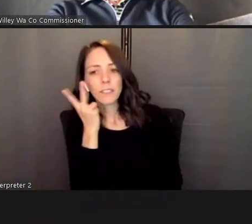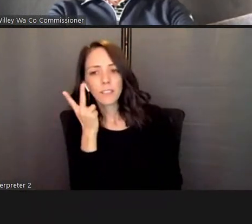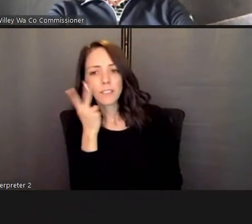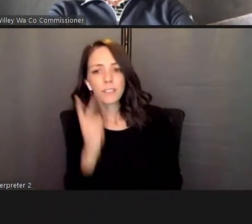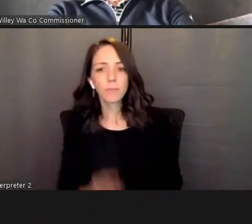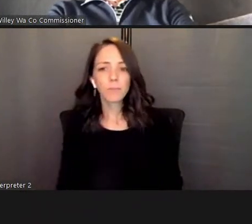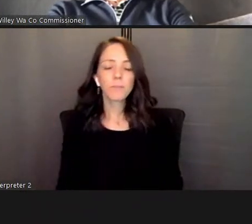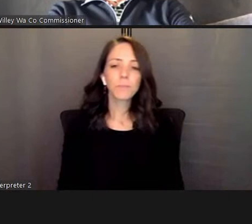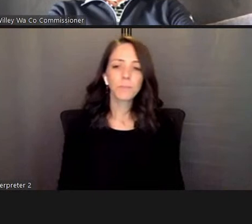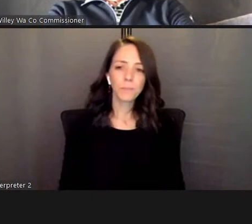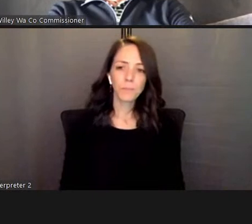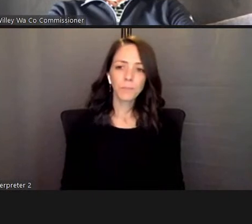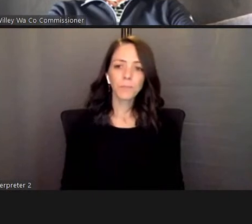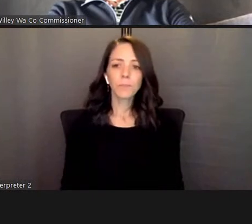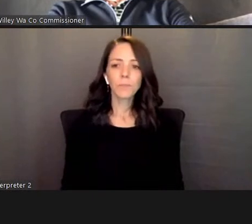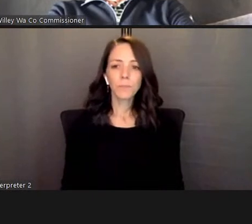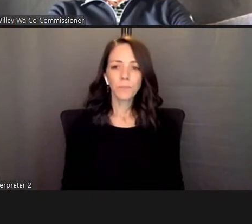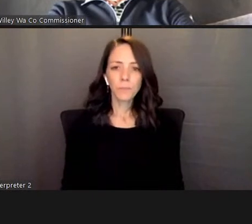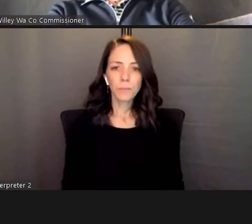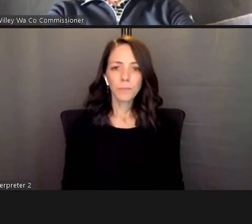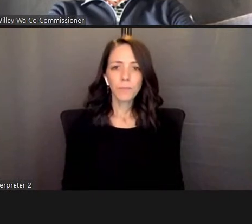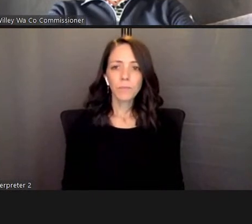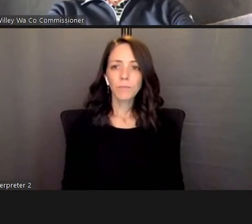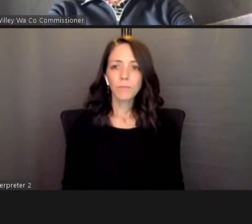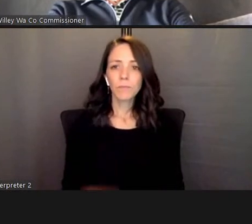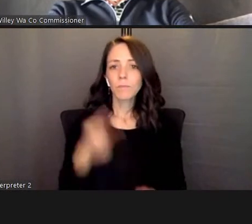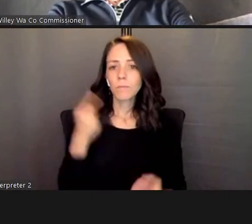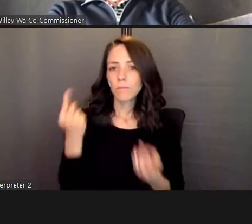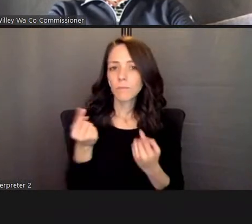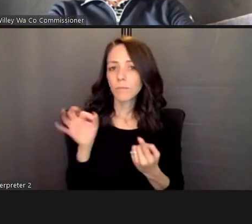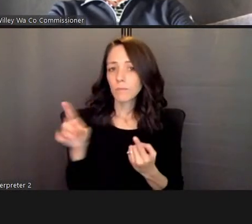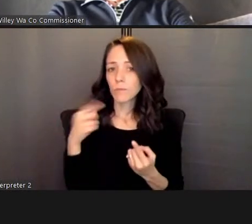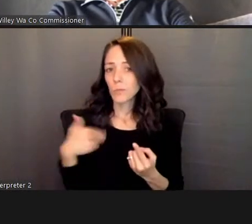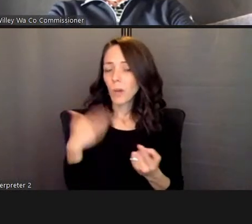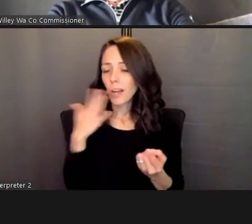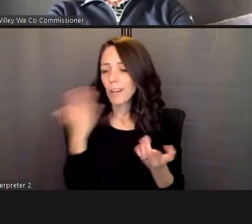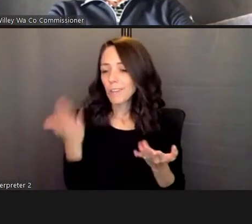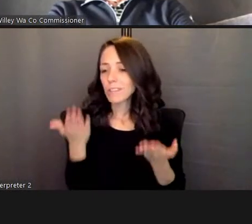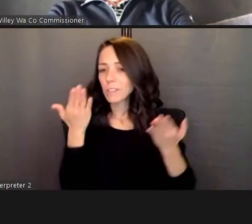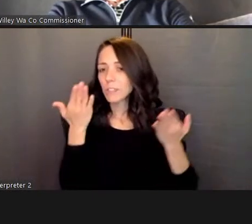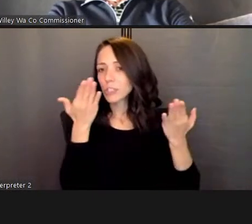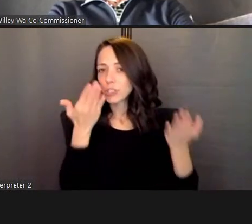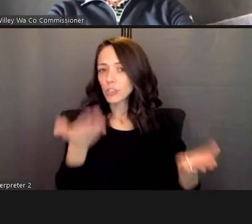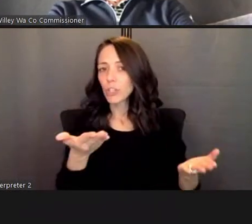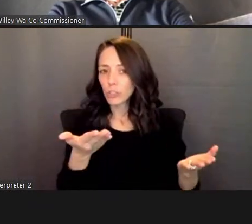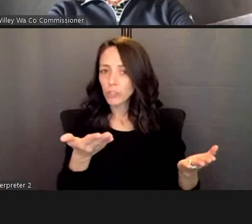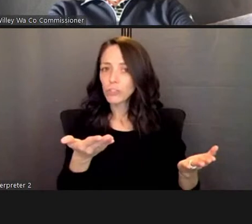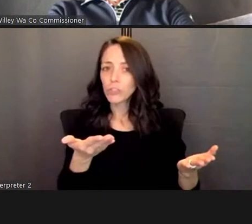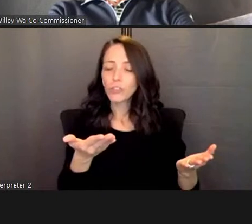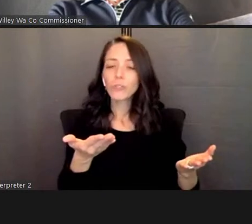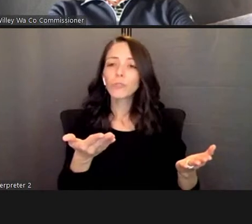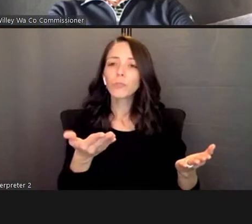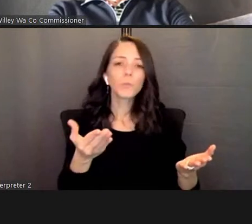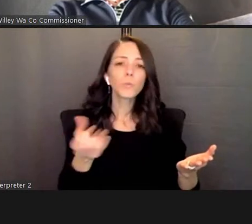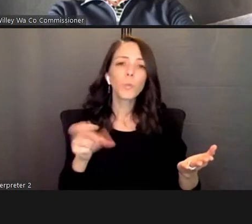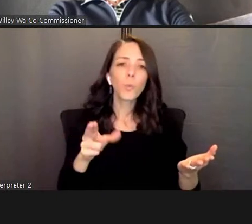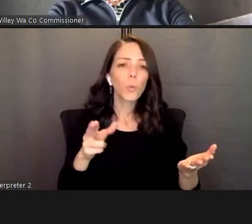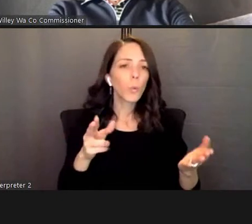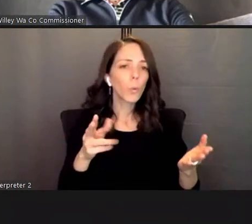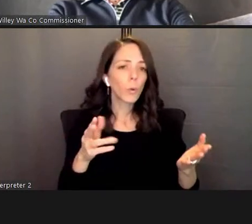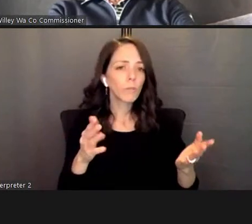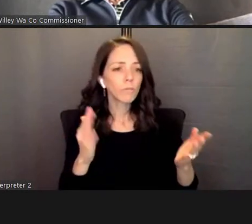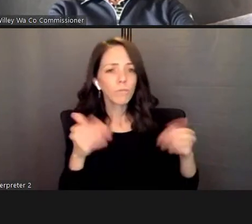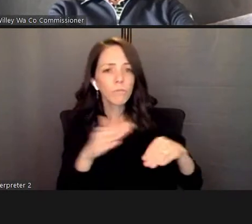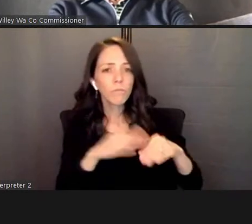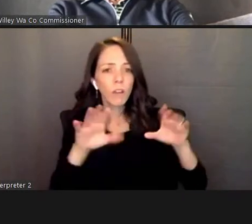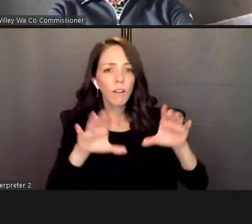if you have any suggestions on to say, or maybe it fits into this bucket to also help out